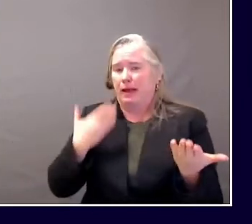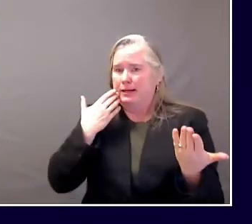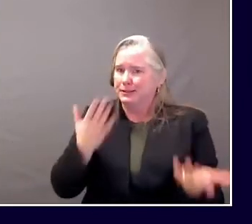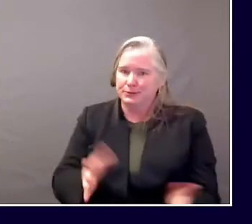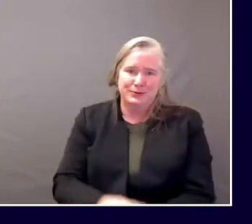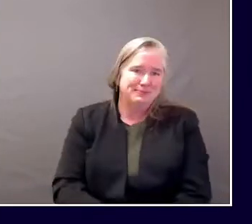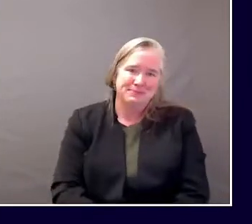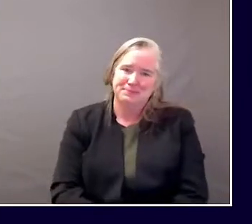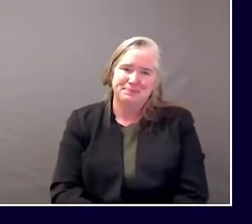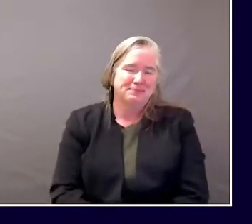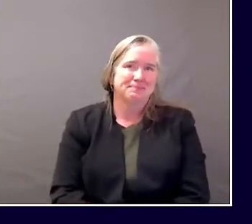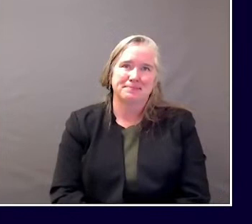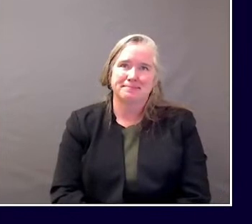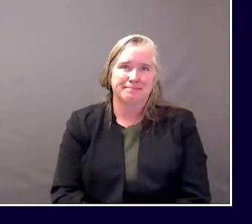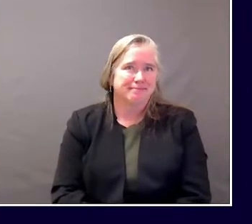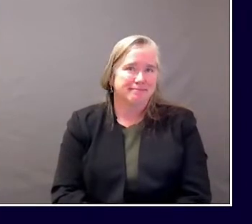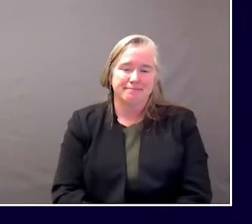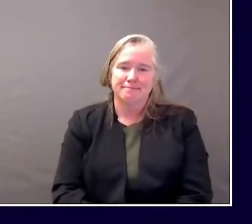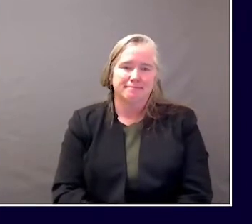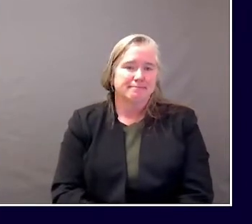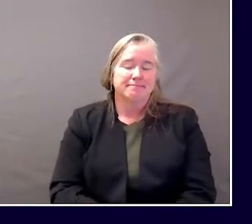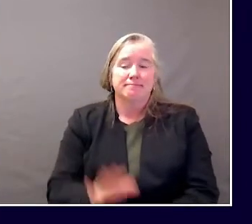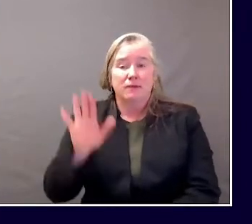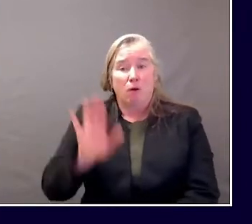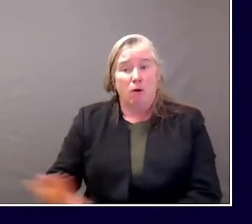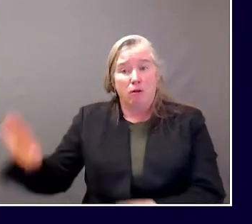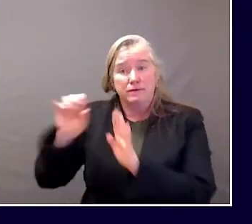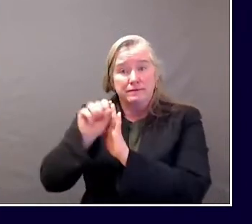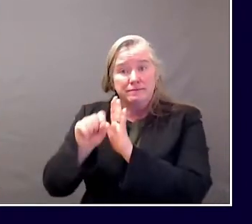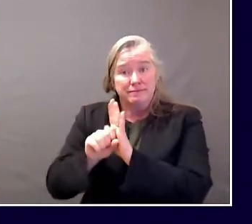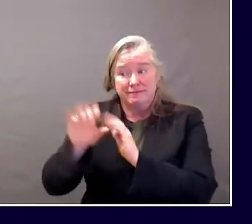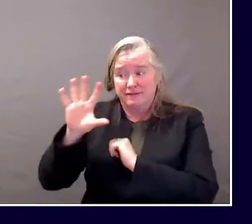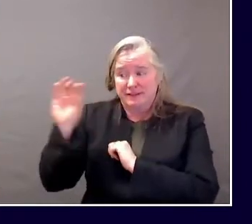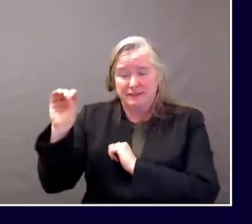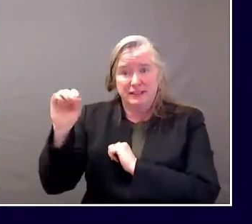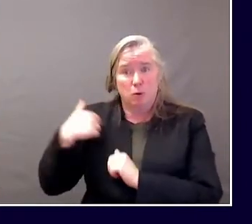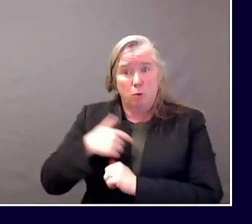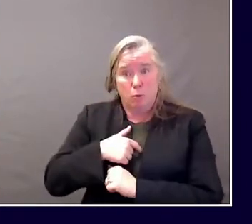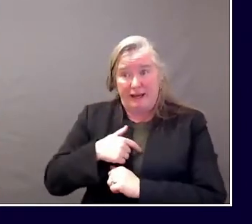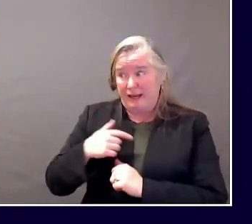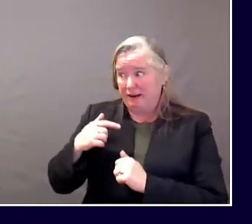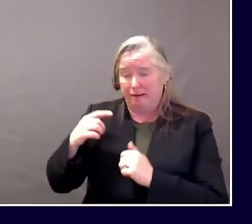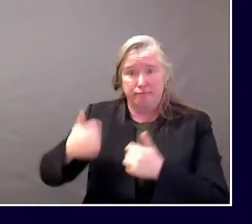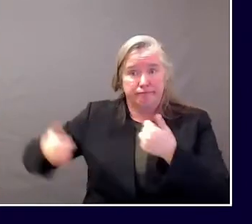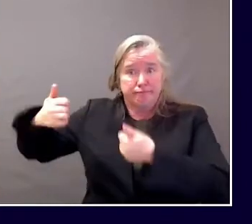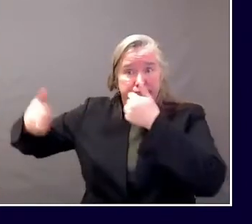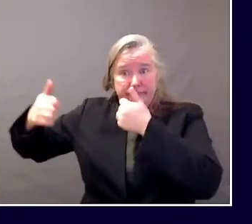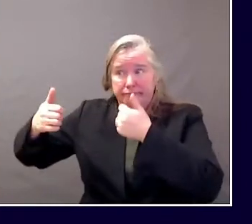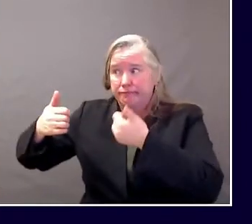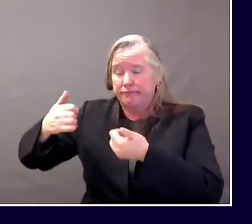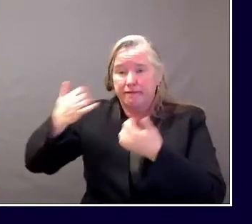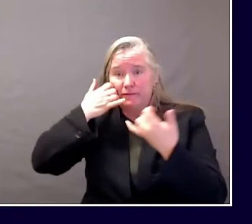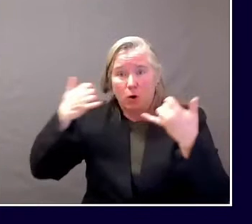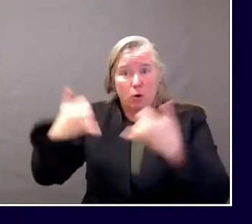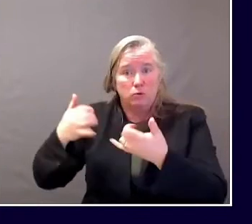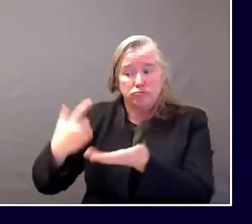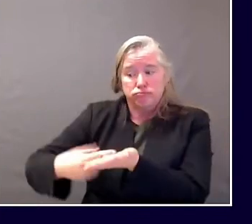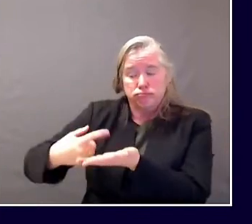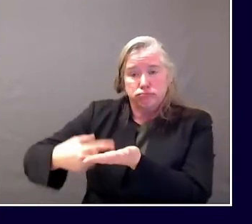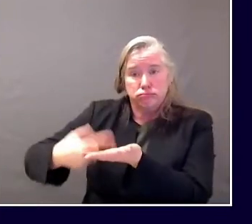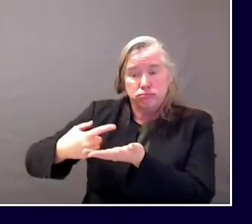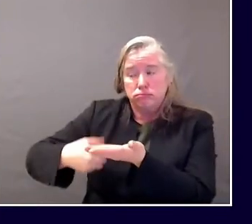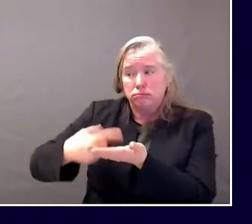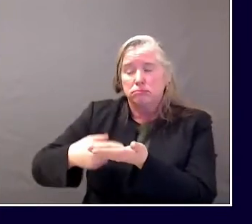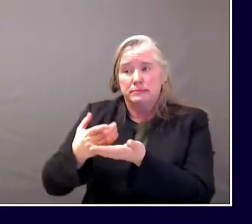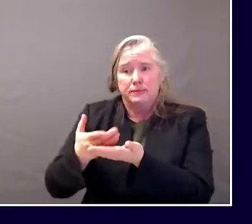health officials across the 50 states, we internally have discussed that. We've received some concept papers and